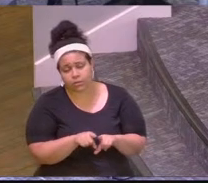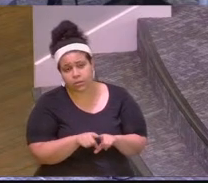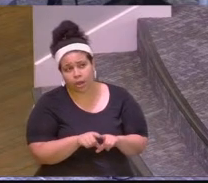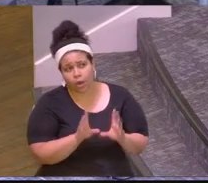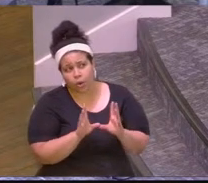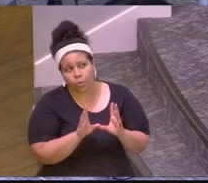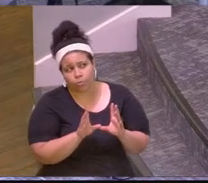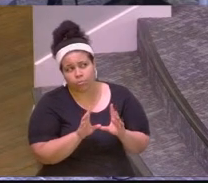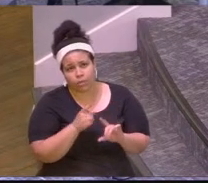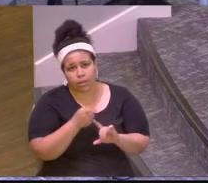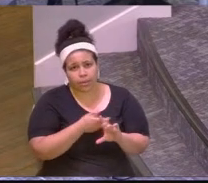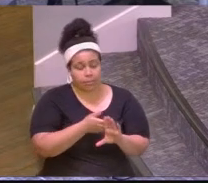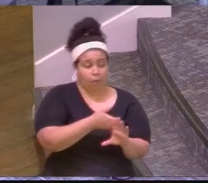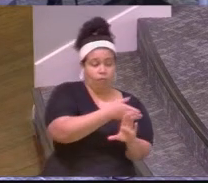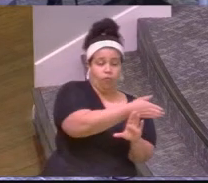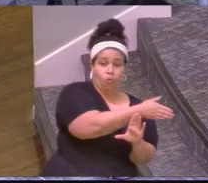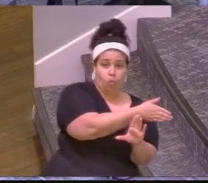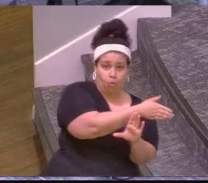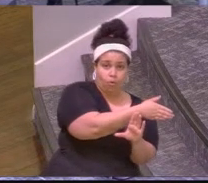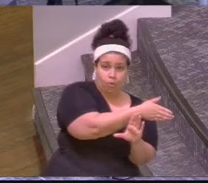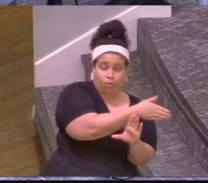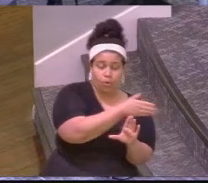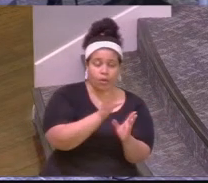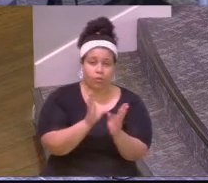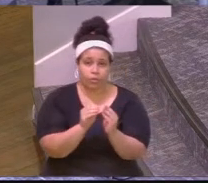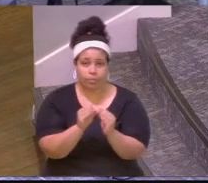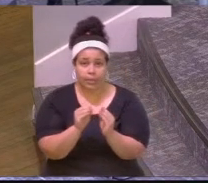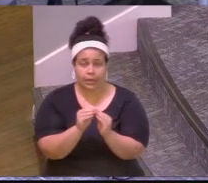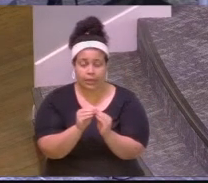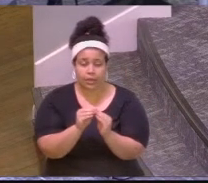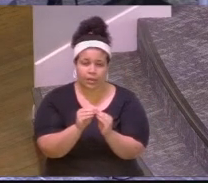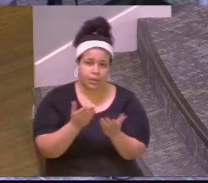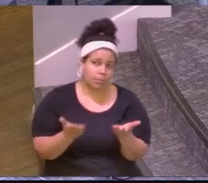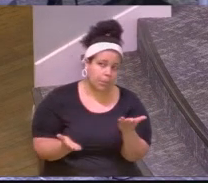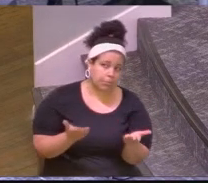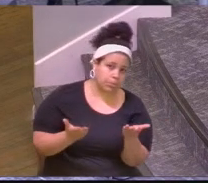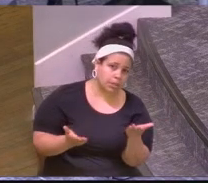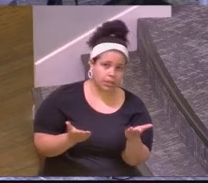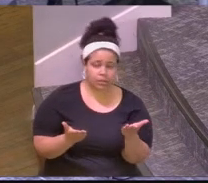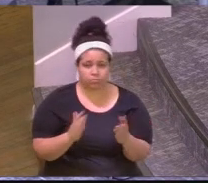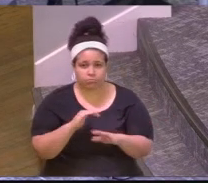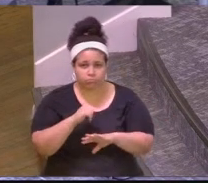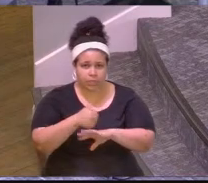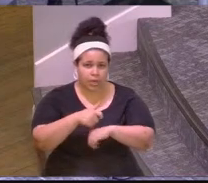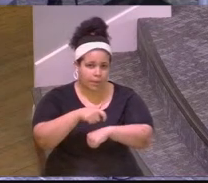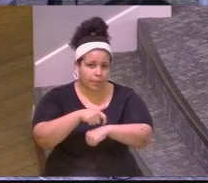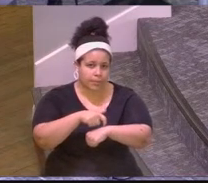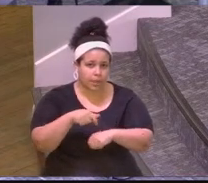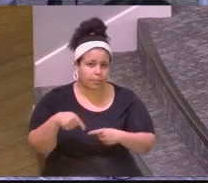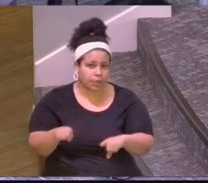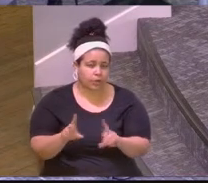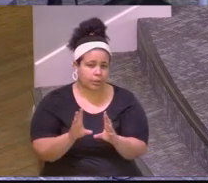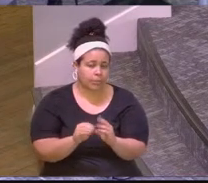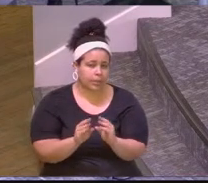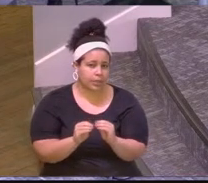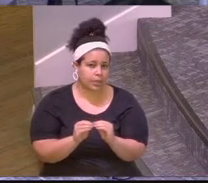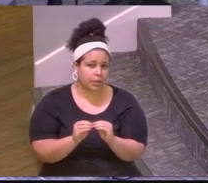the meeting, in the month before we have those advisory meetings, maybe having a time during the meeting for everybody to